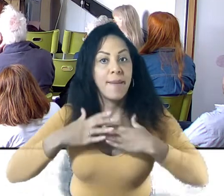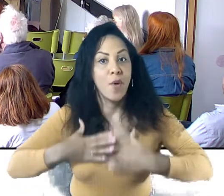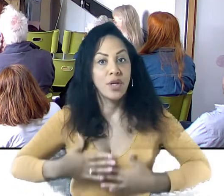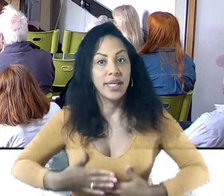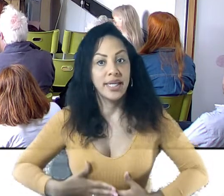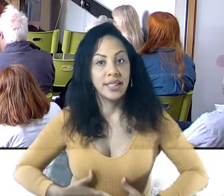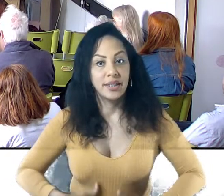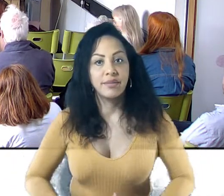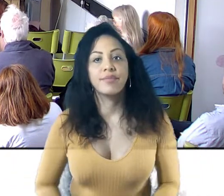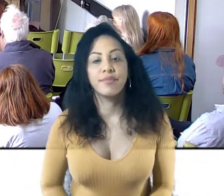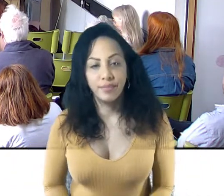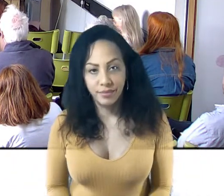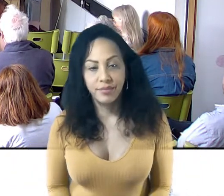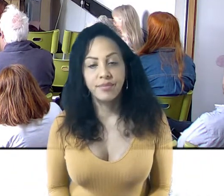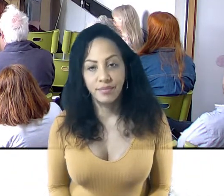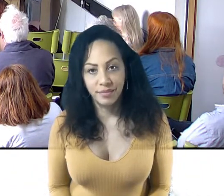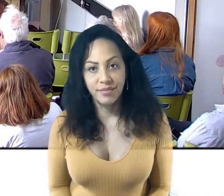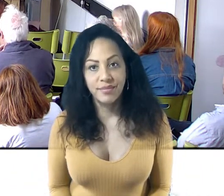has become